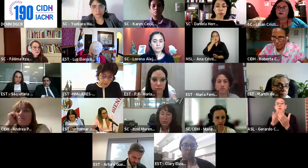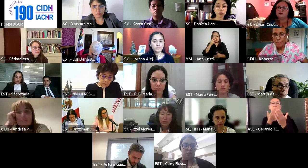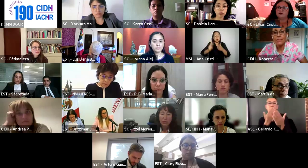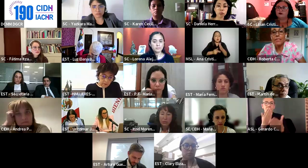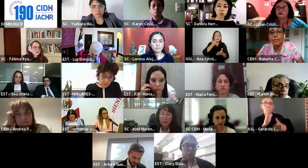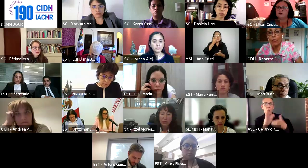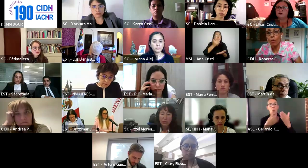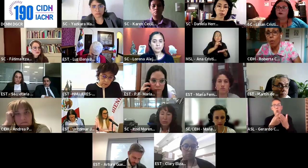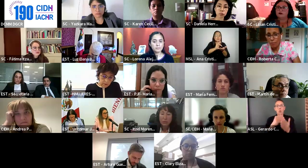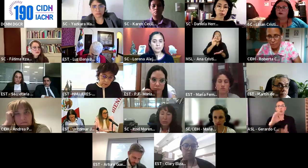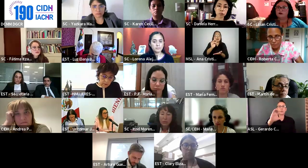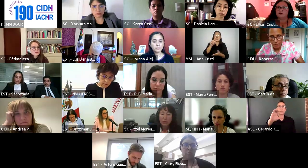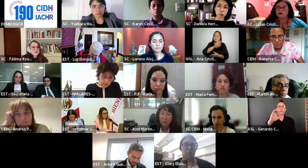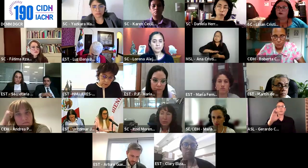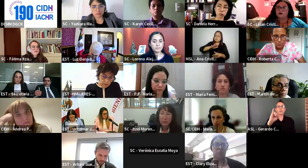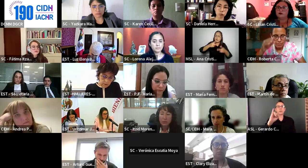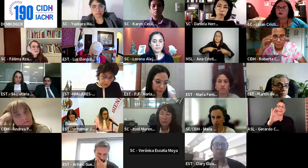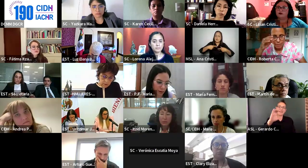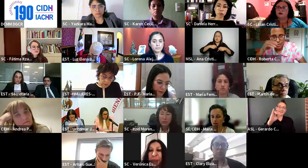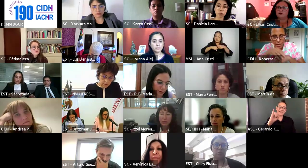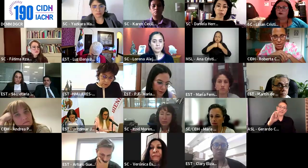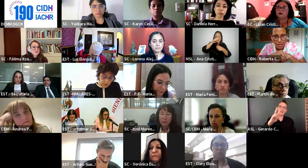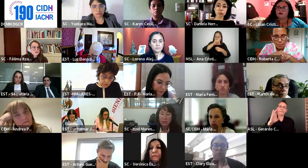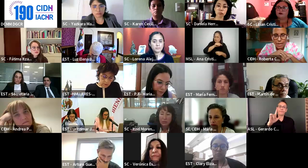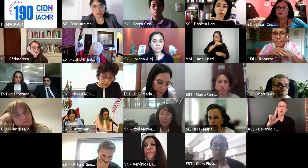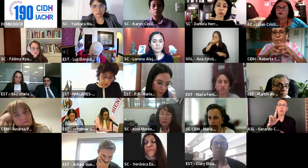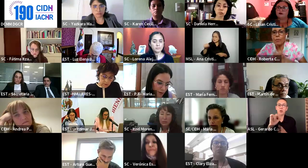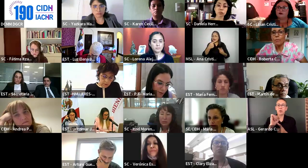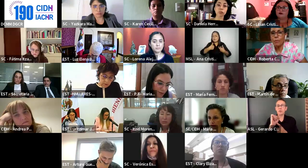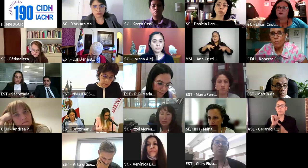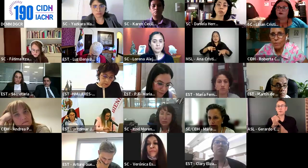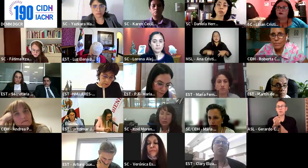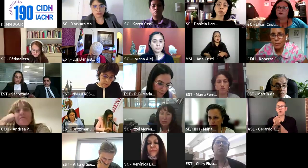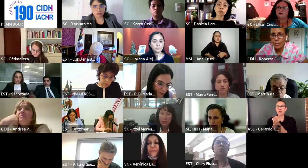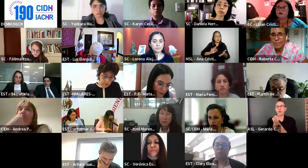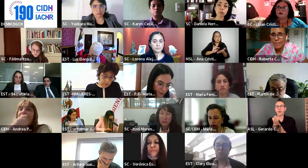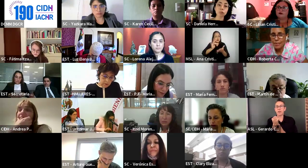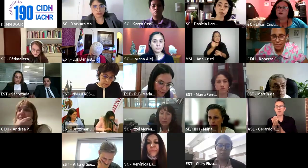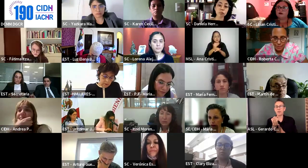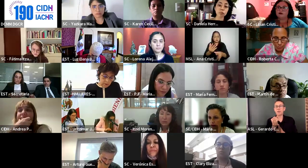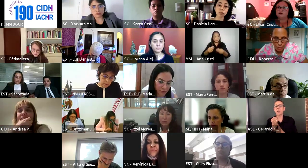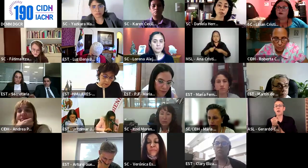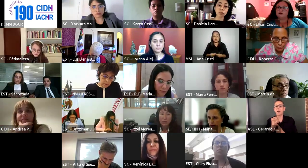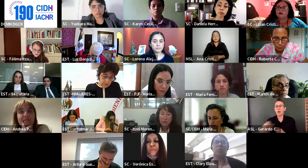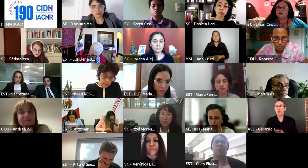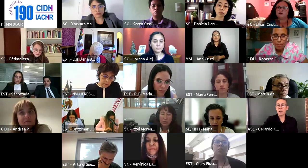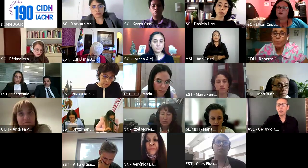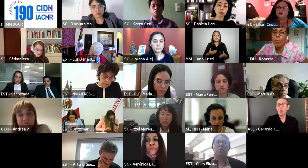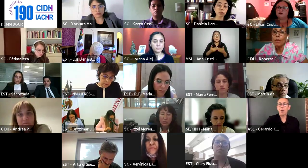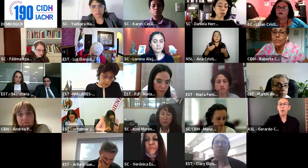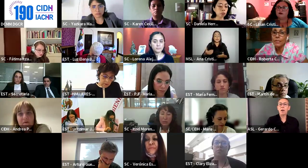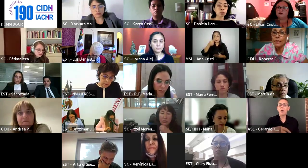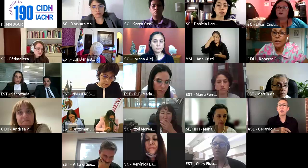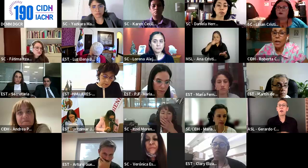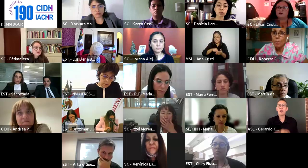the representatives of the state for all of the information you've given. I think that from the state, we understand that there are a range of